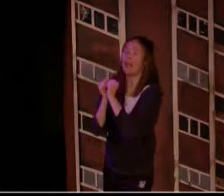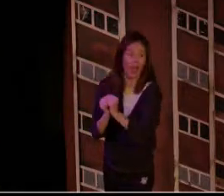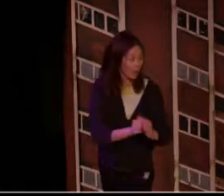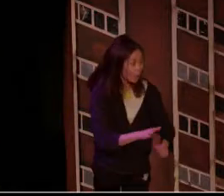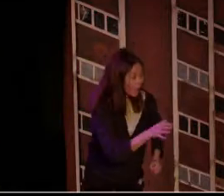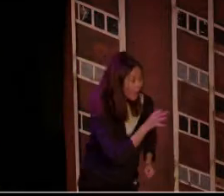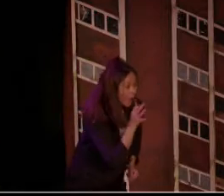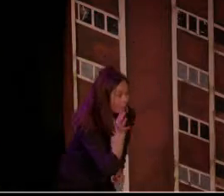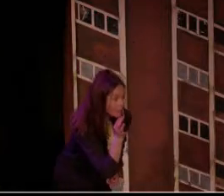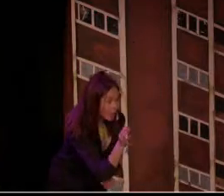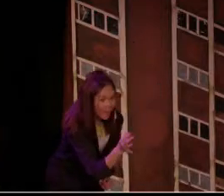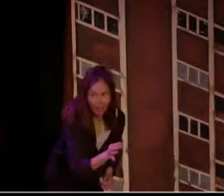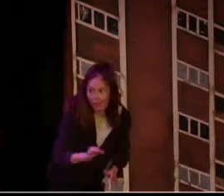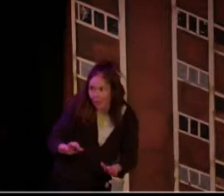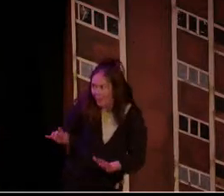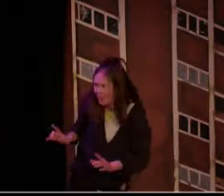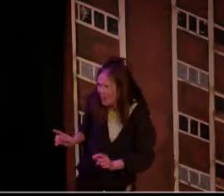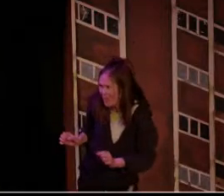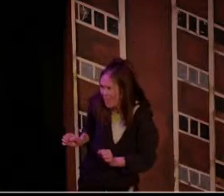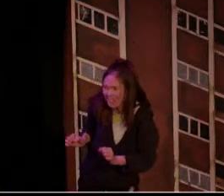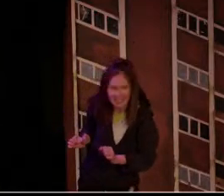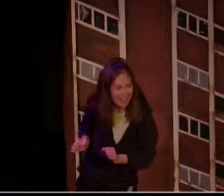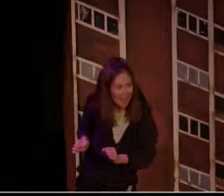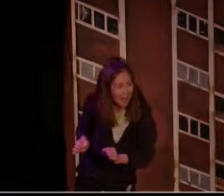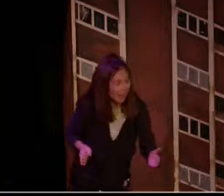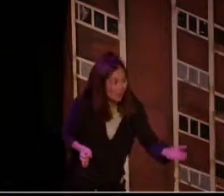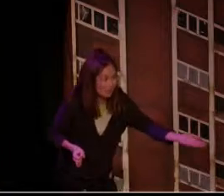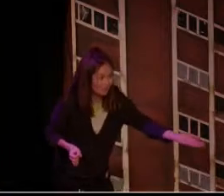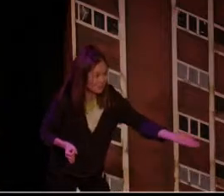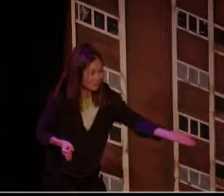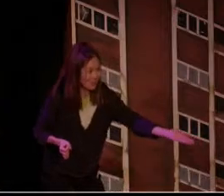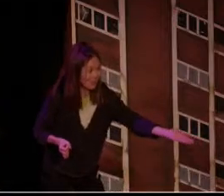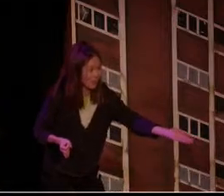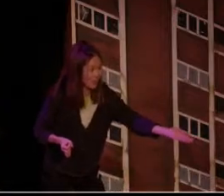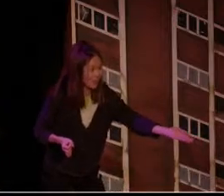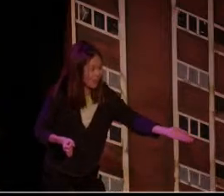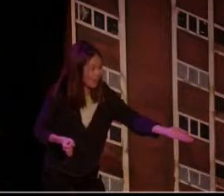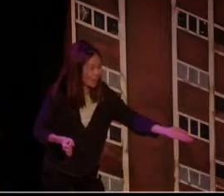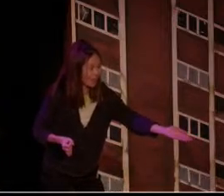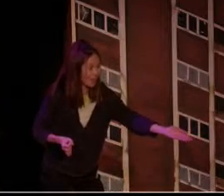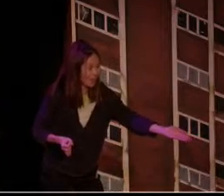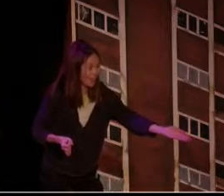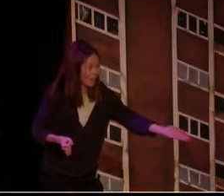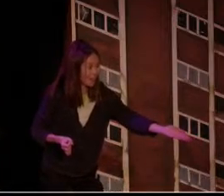Perdita, Florizel, will you marry me?